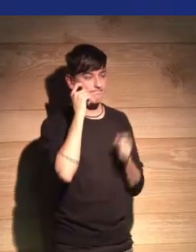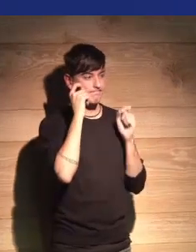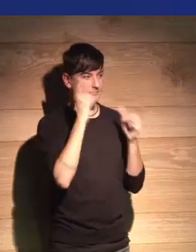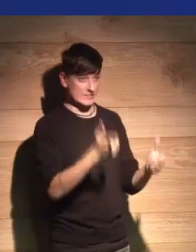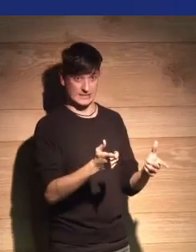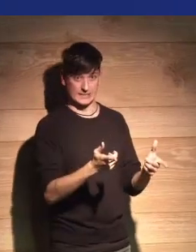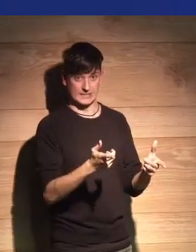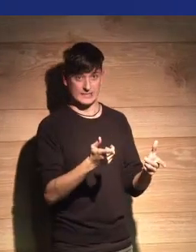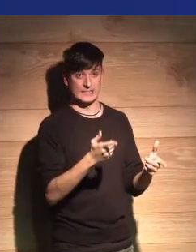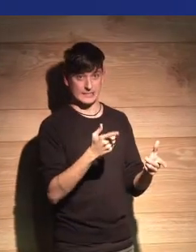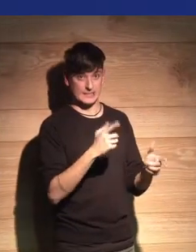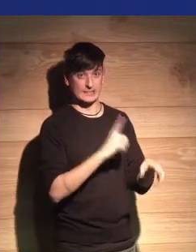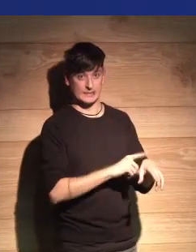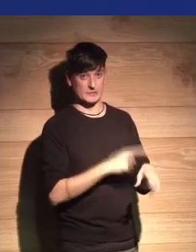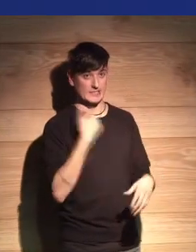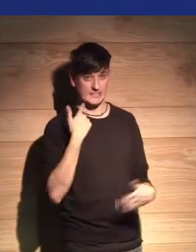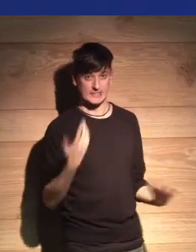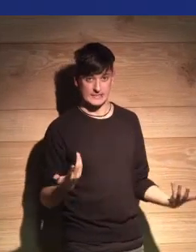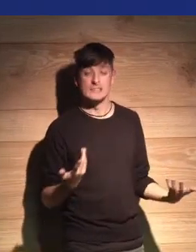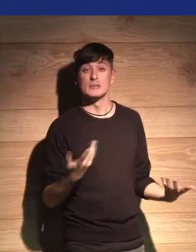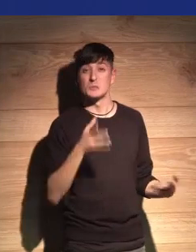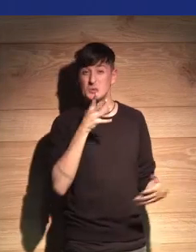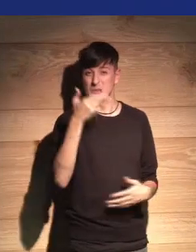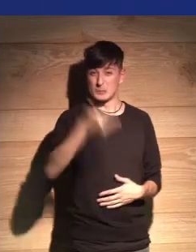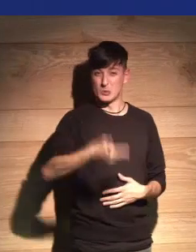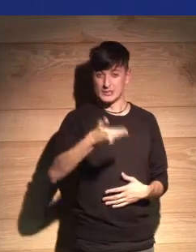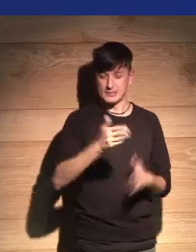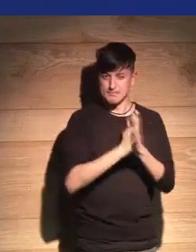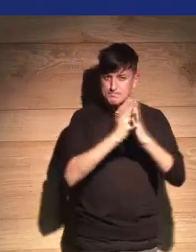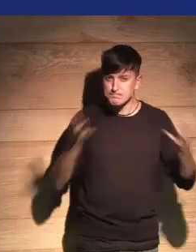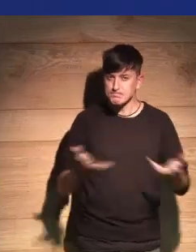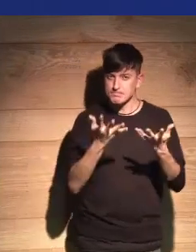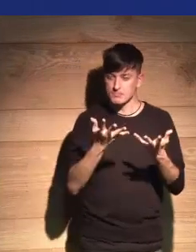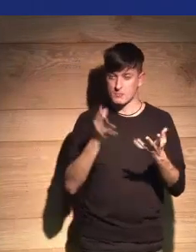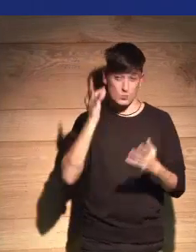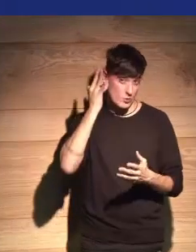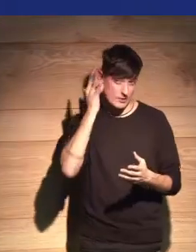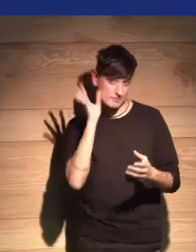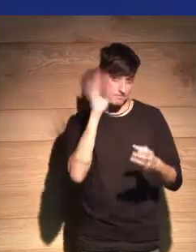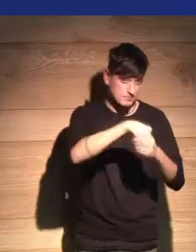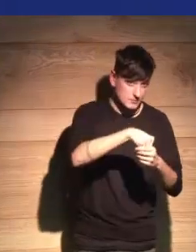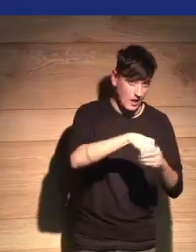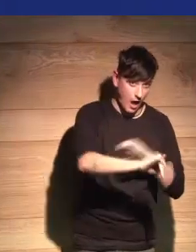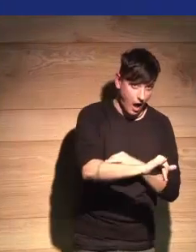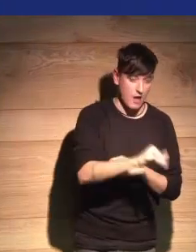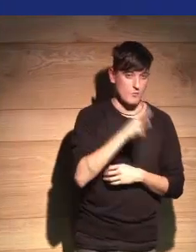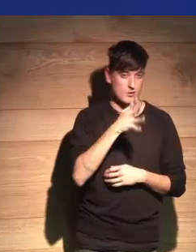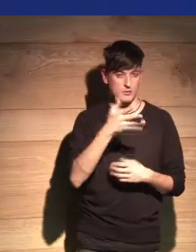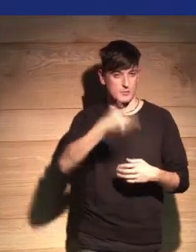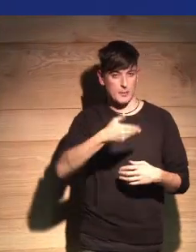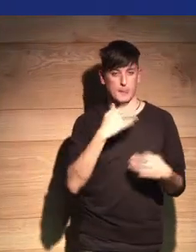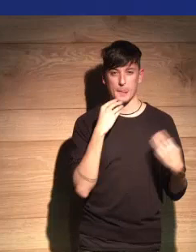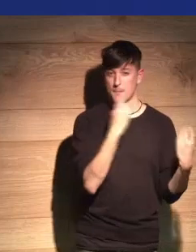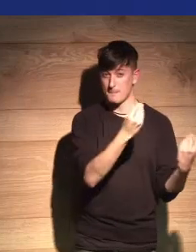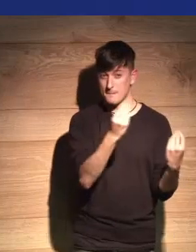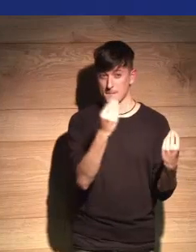train and never be able to catch it. That is why we need to promote the presence of women. That's why it's so